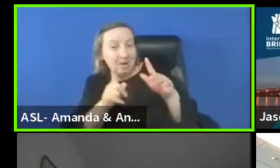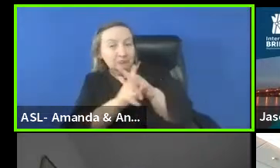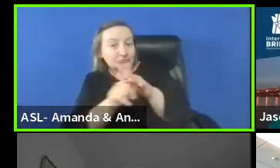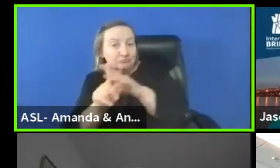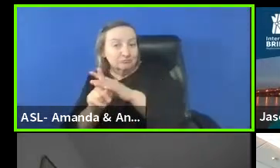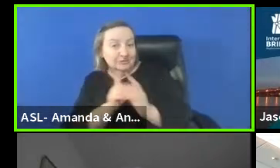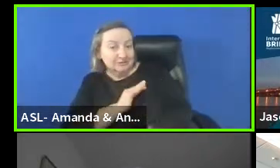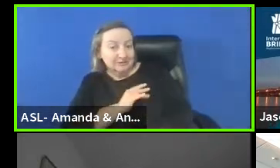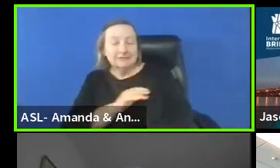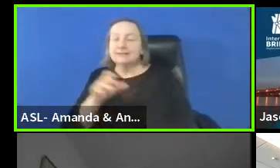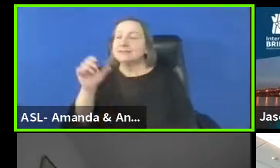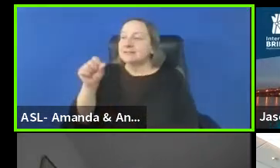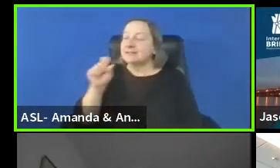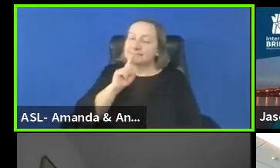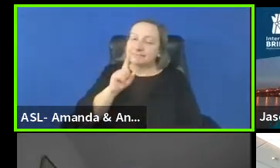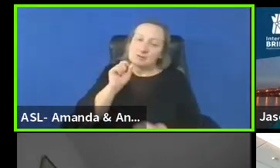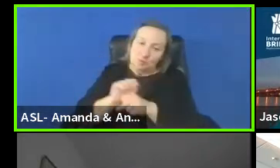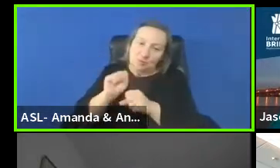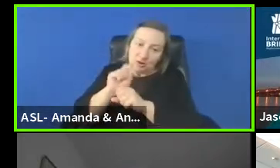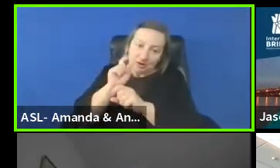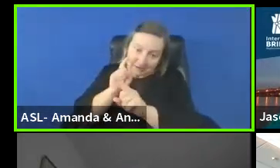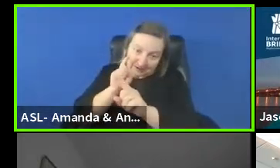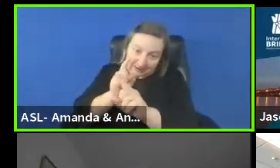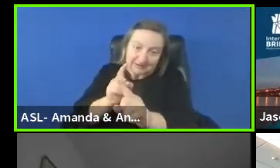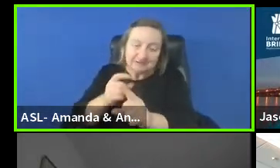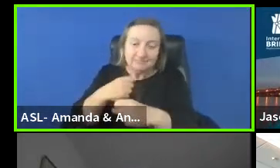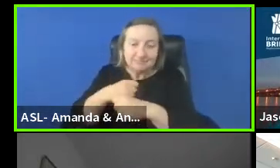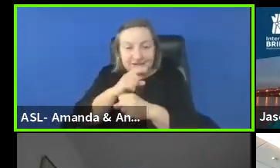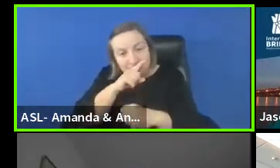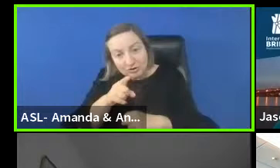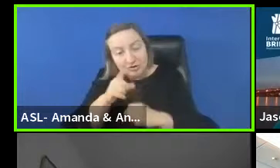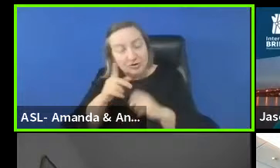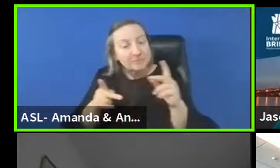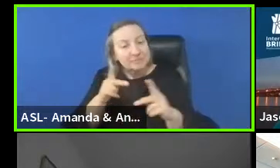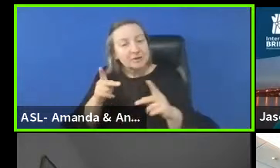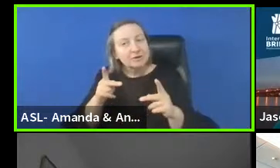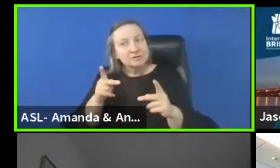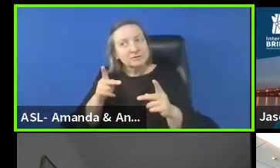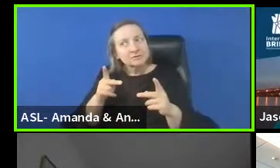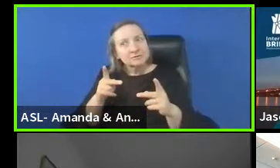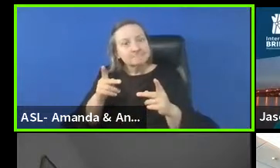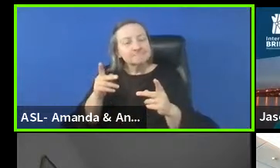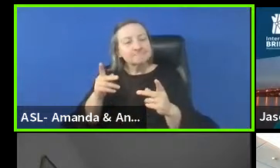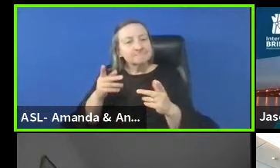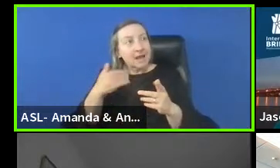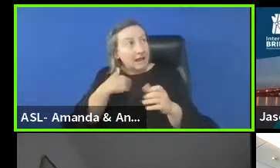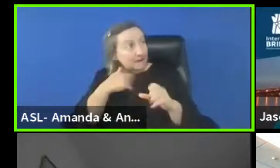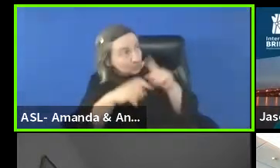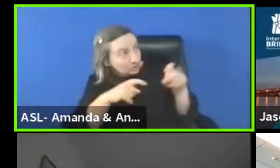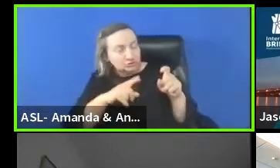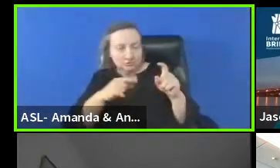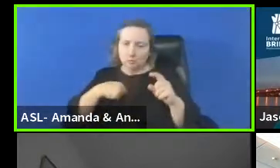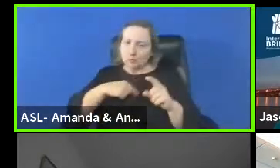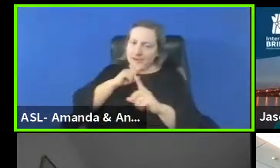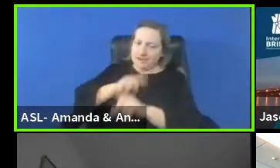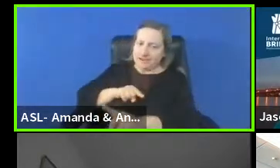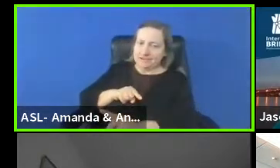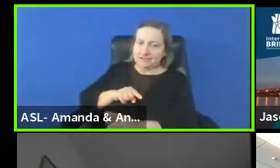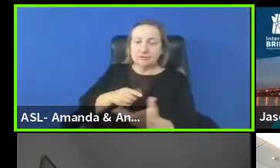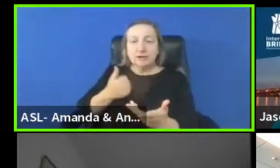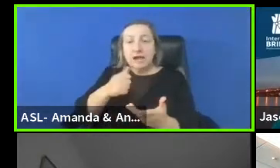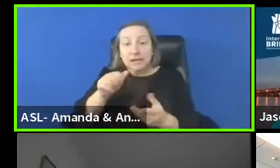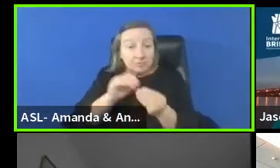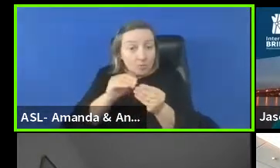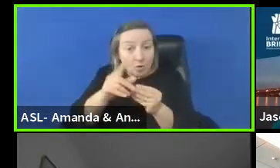Yeah, definitely working towards making sure that people have their questions answered. And so if there's anything else you all think